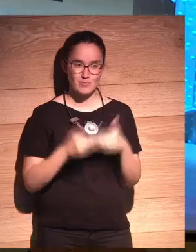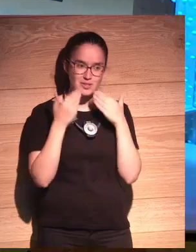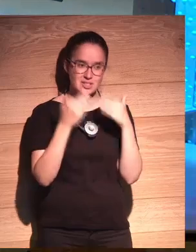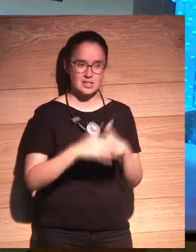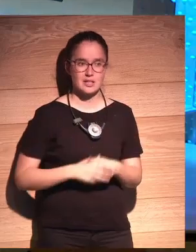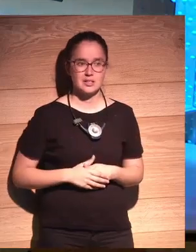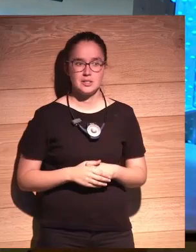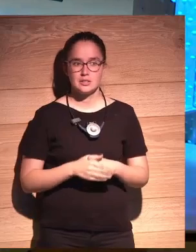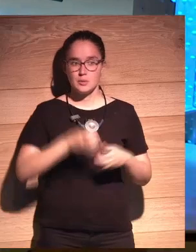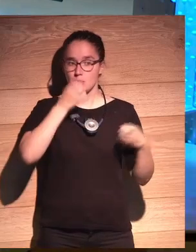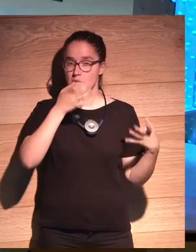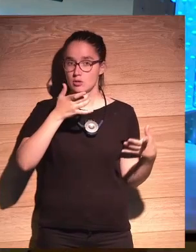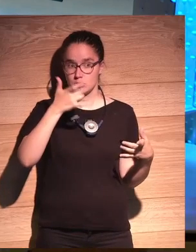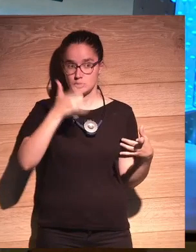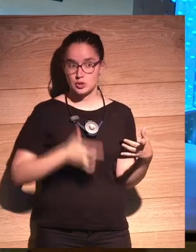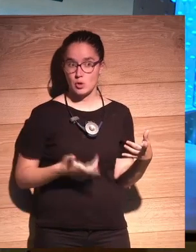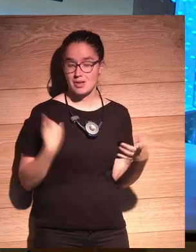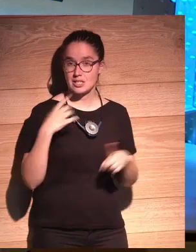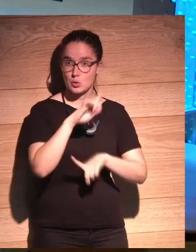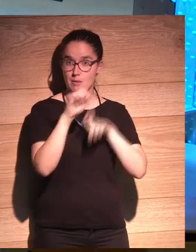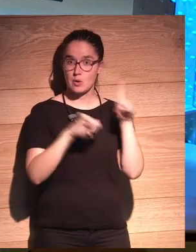working on right now. Thank you.